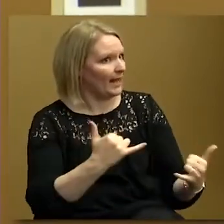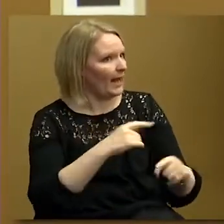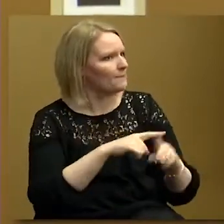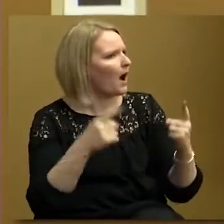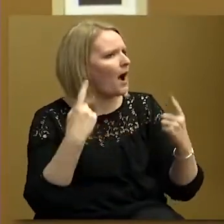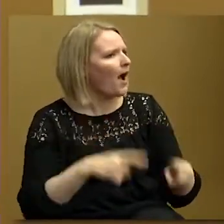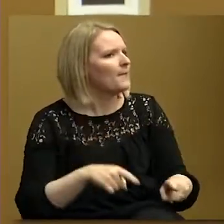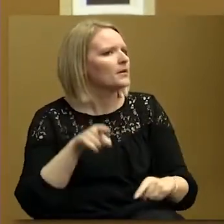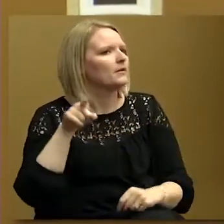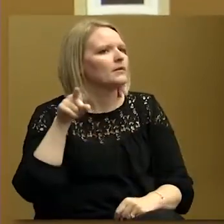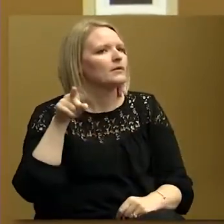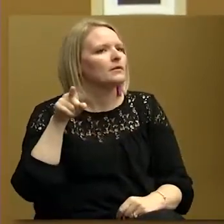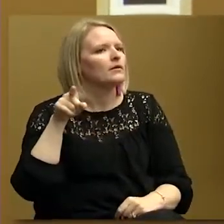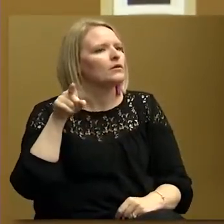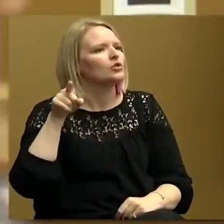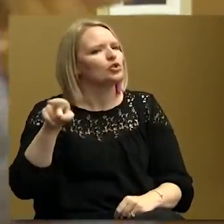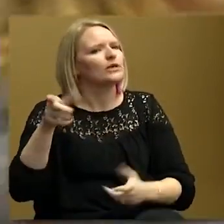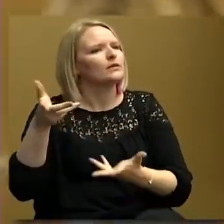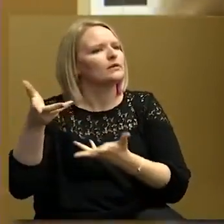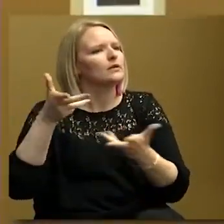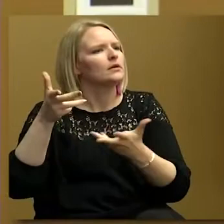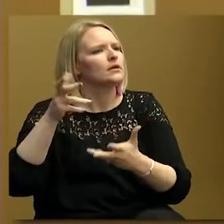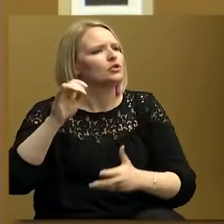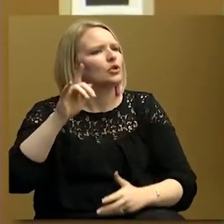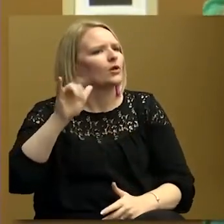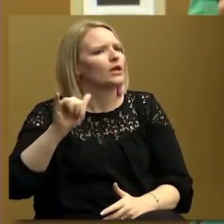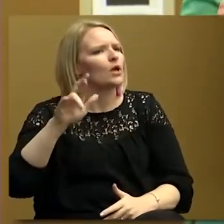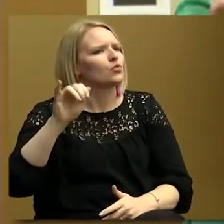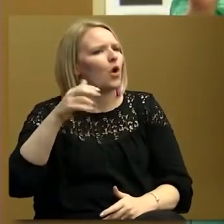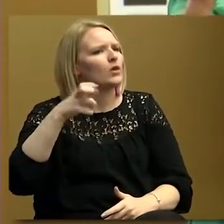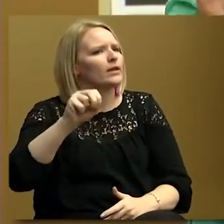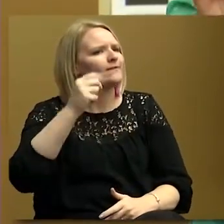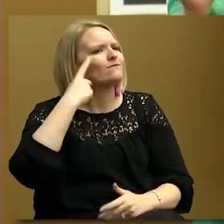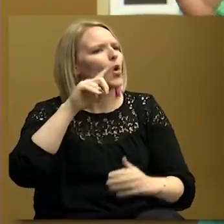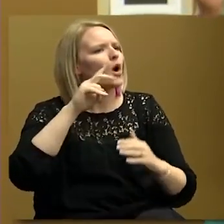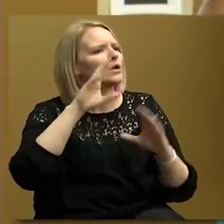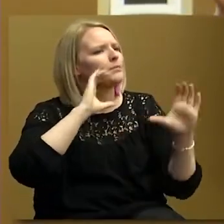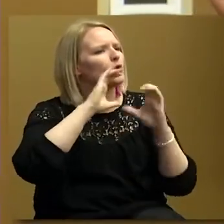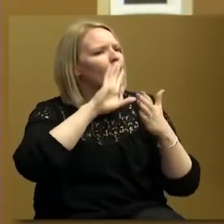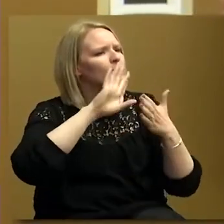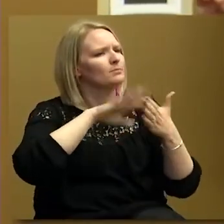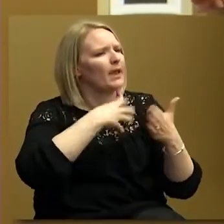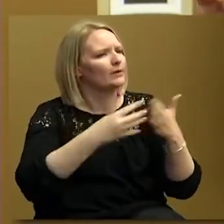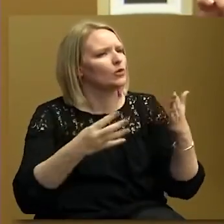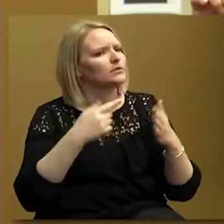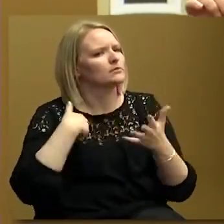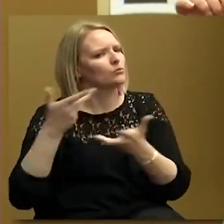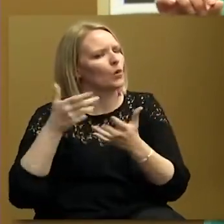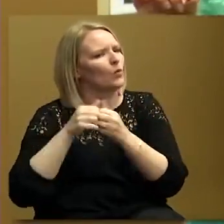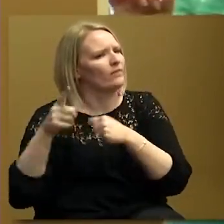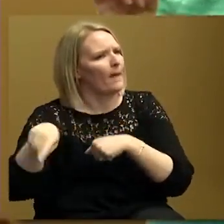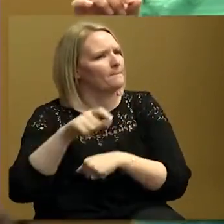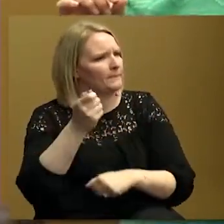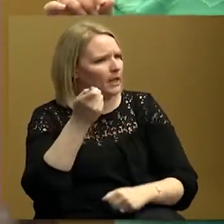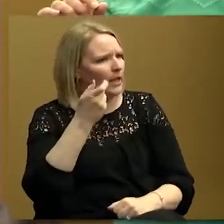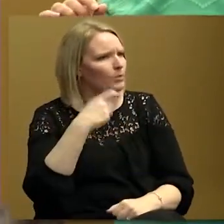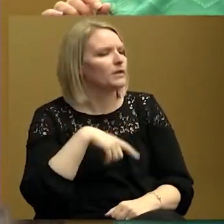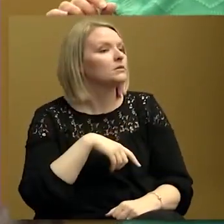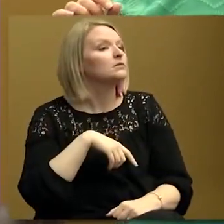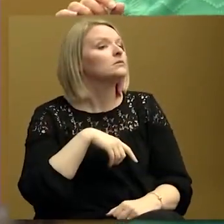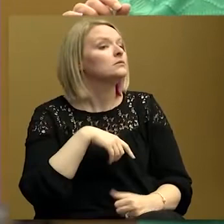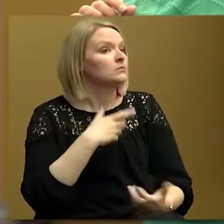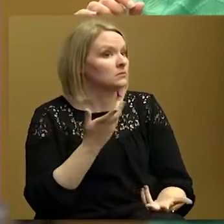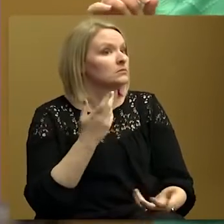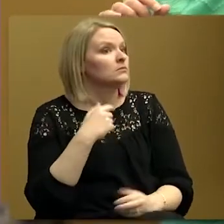actually did some work with Charity Rowland on the communication matrix and actually worked with them a little bit.